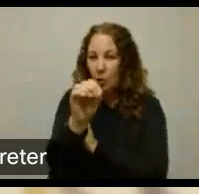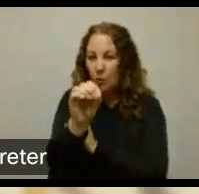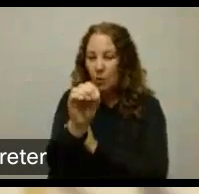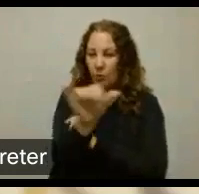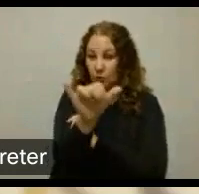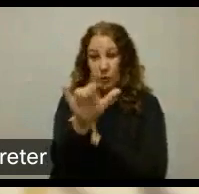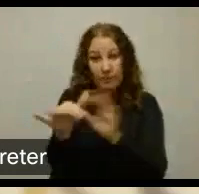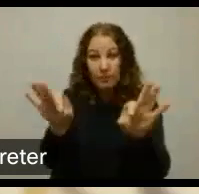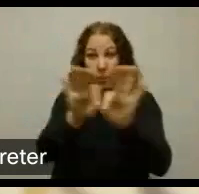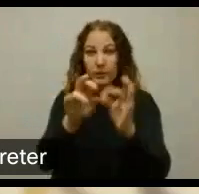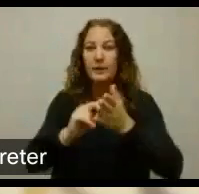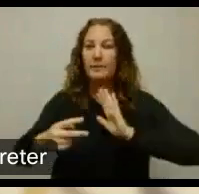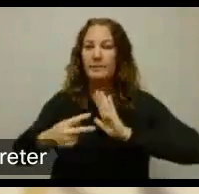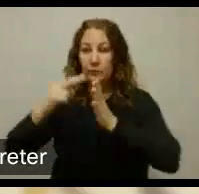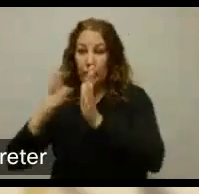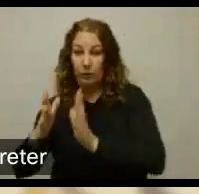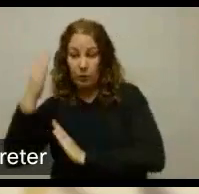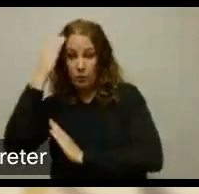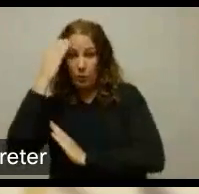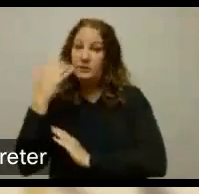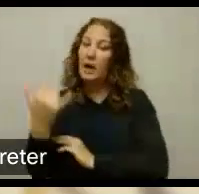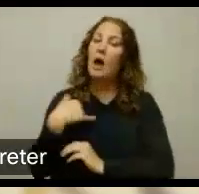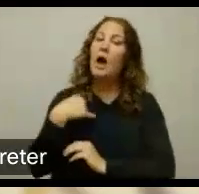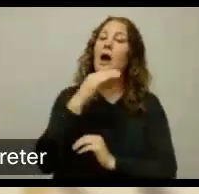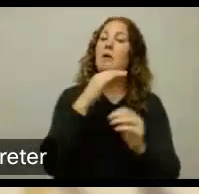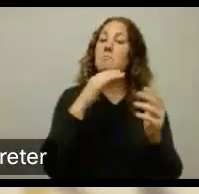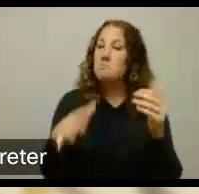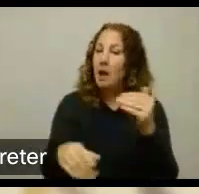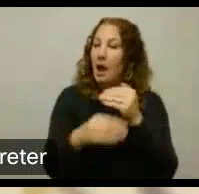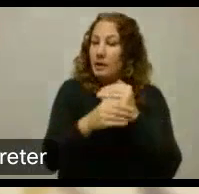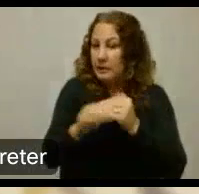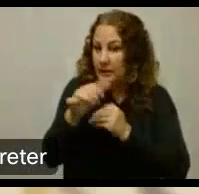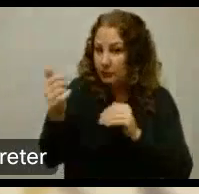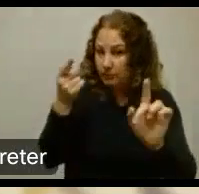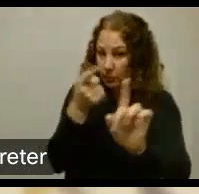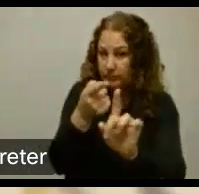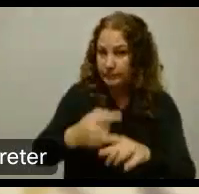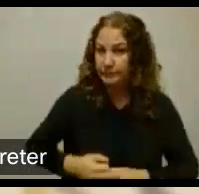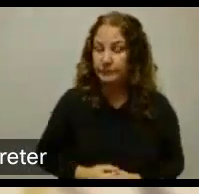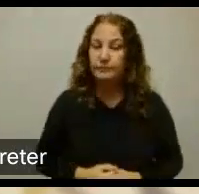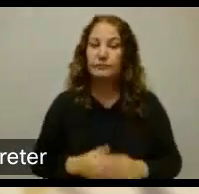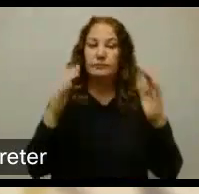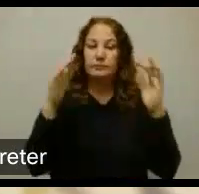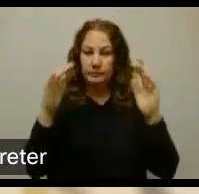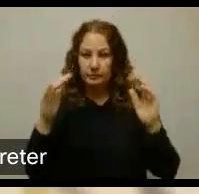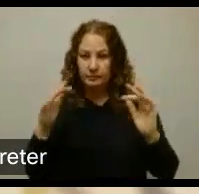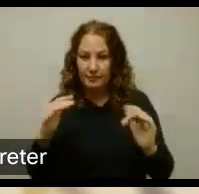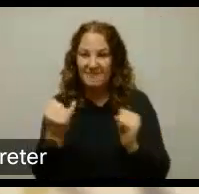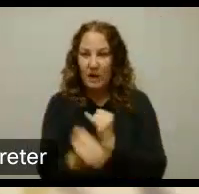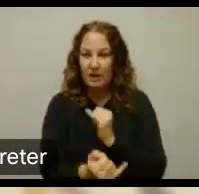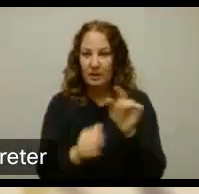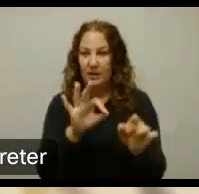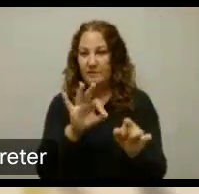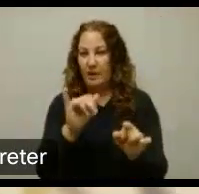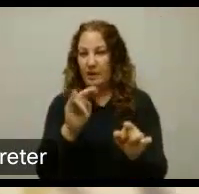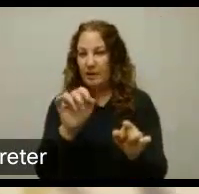important. It tells the reader that now we're moving on to an additional point. And then we have "finally"